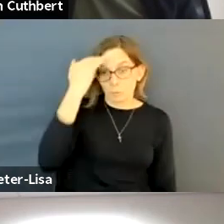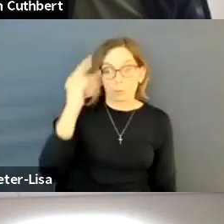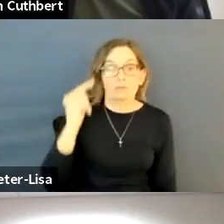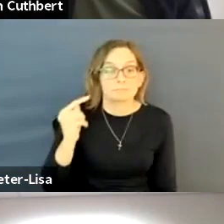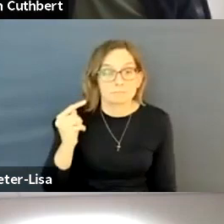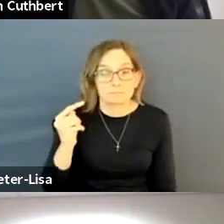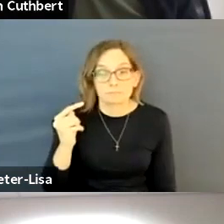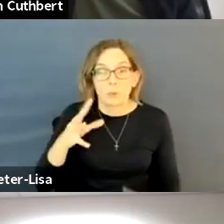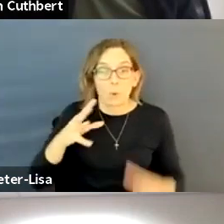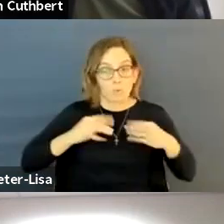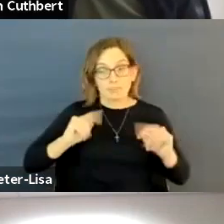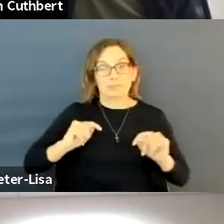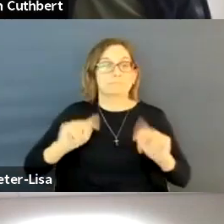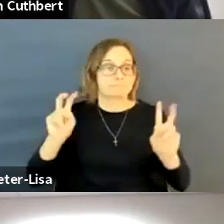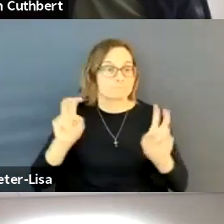owning it.